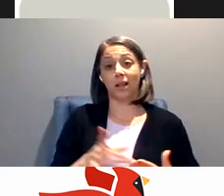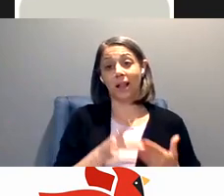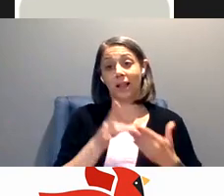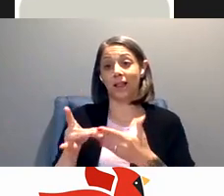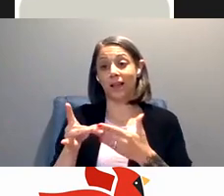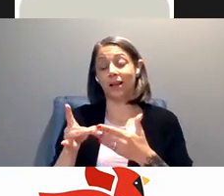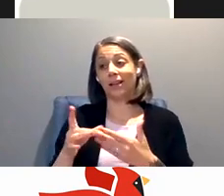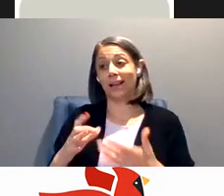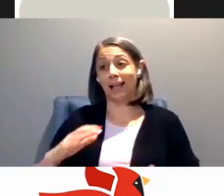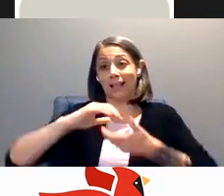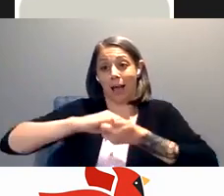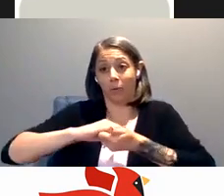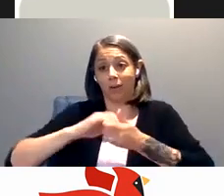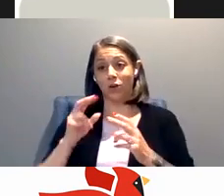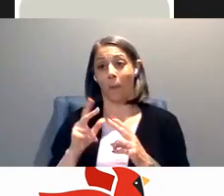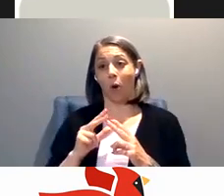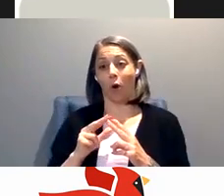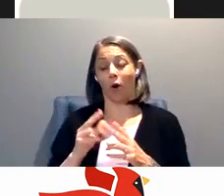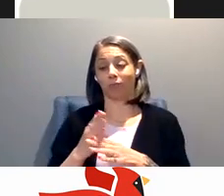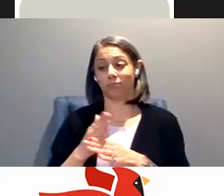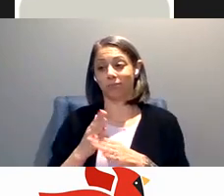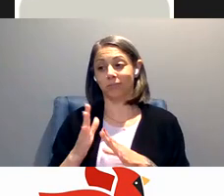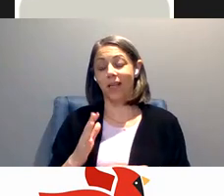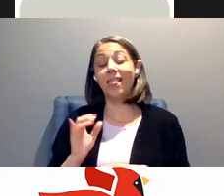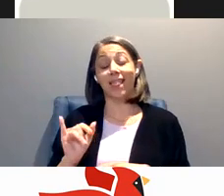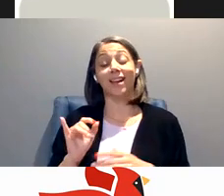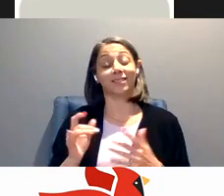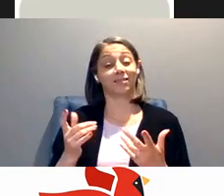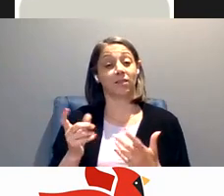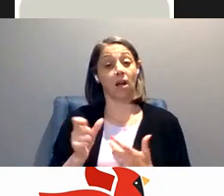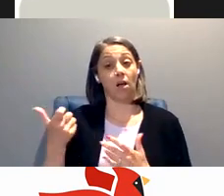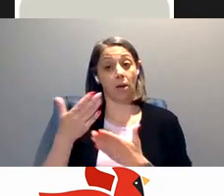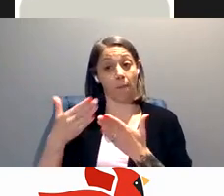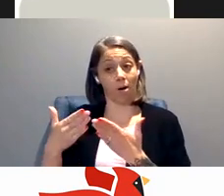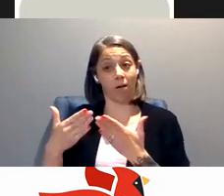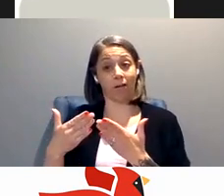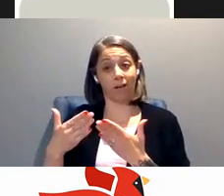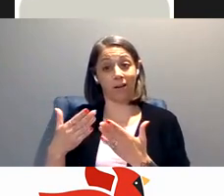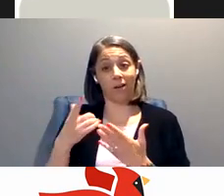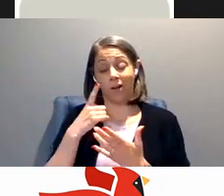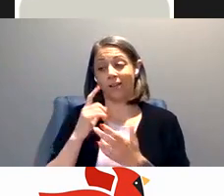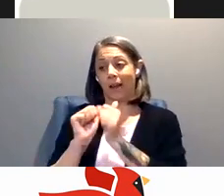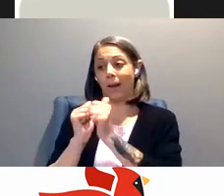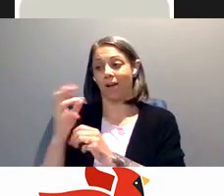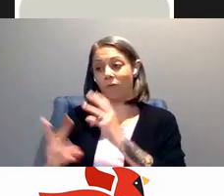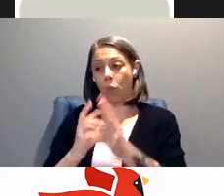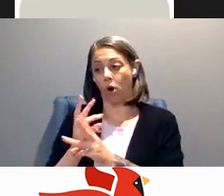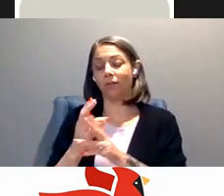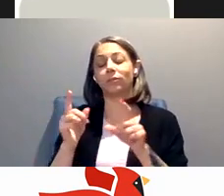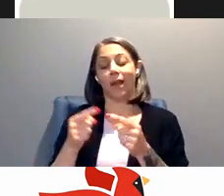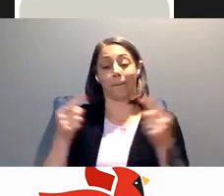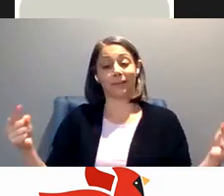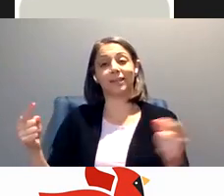and partnerships. And so that's the flip end, the other end of, that competitive world is that collaborative